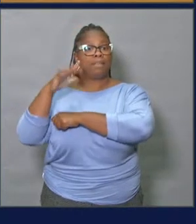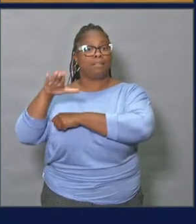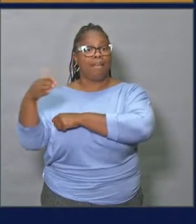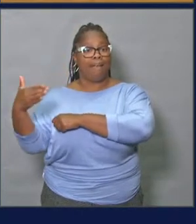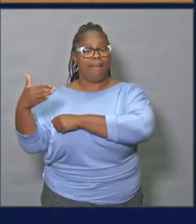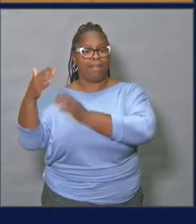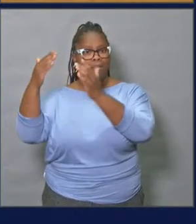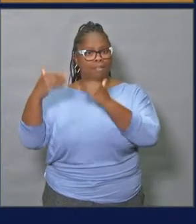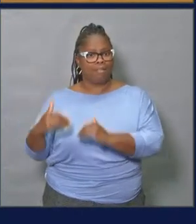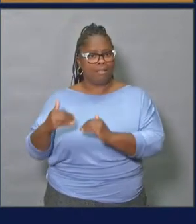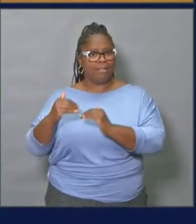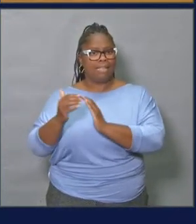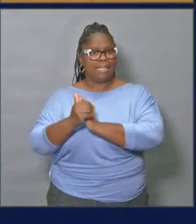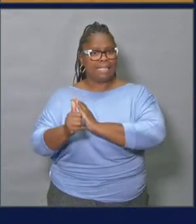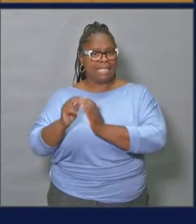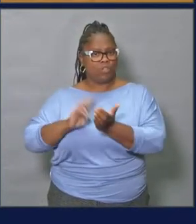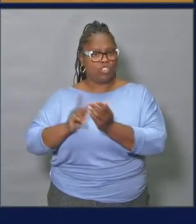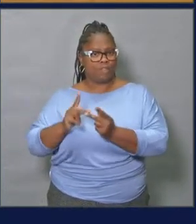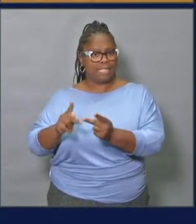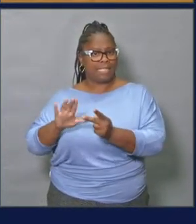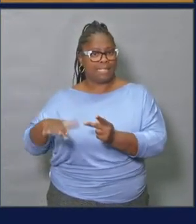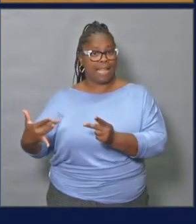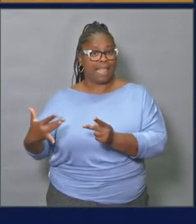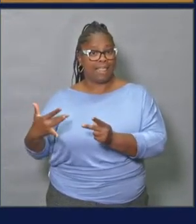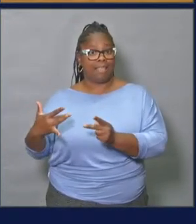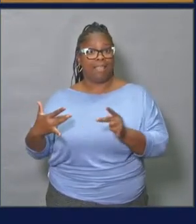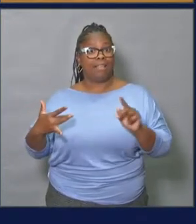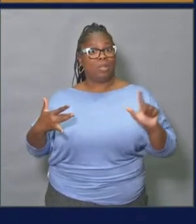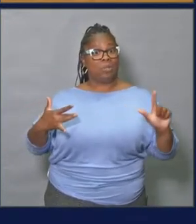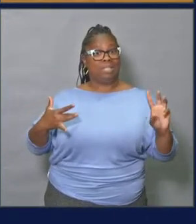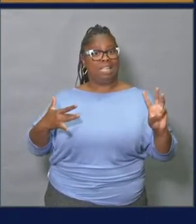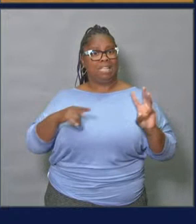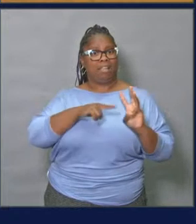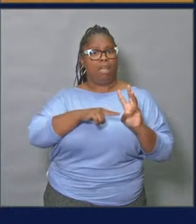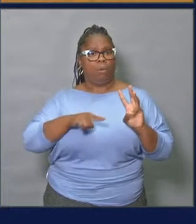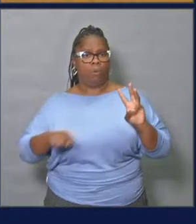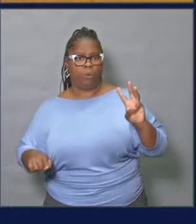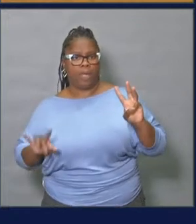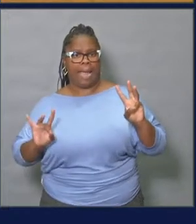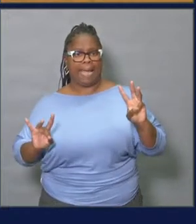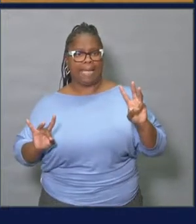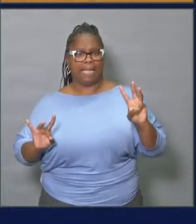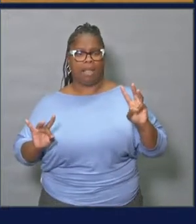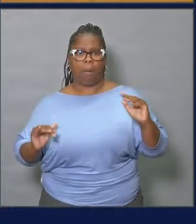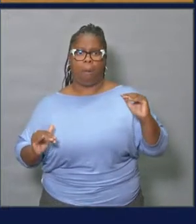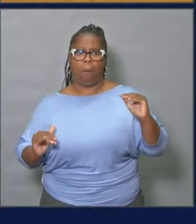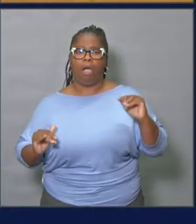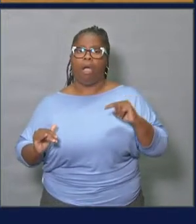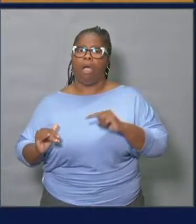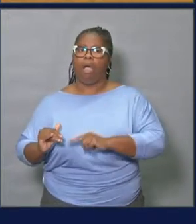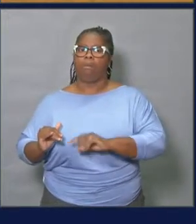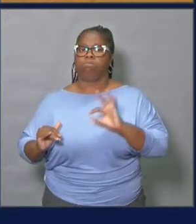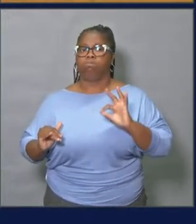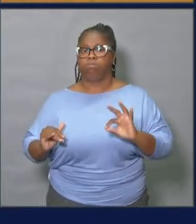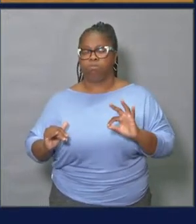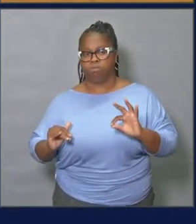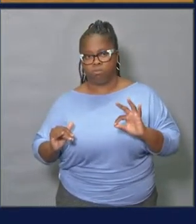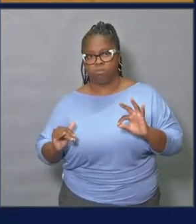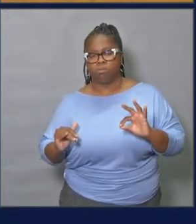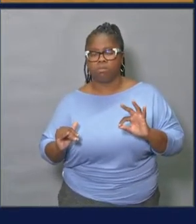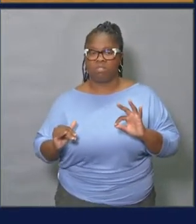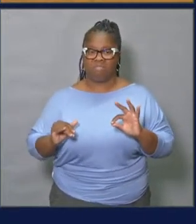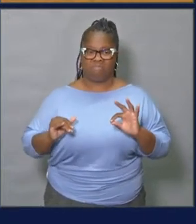nursing facilities was 8. So as we move through our recovery journey, both of these numbers are going to remain